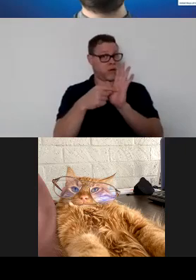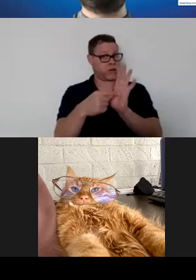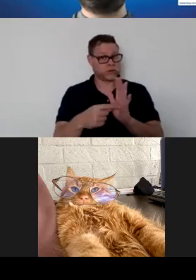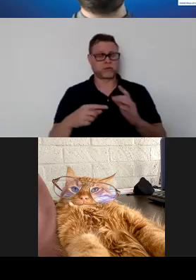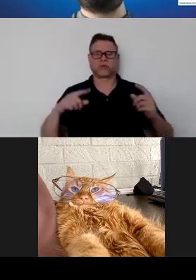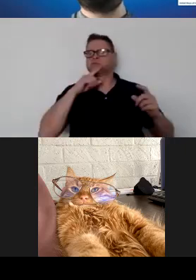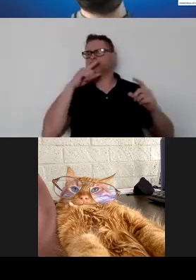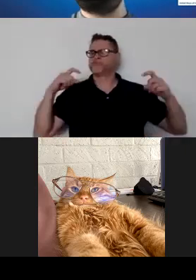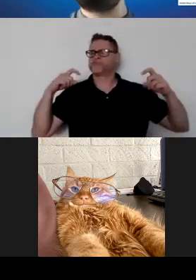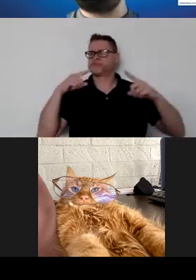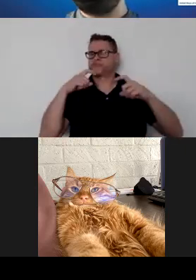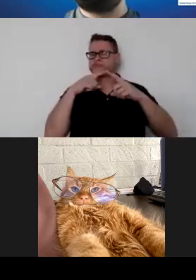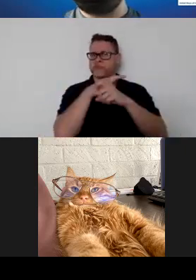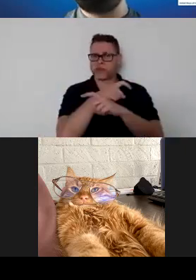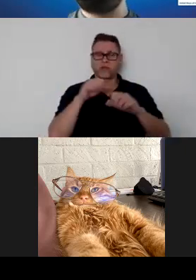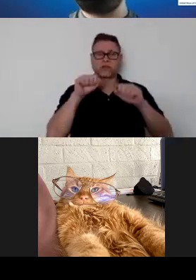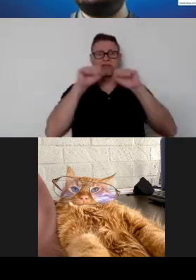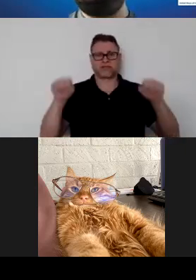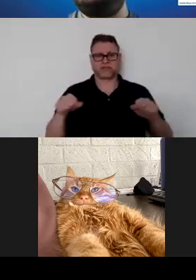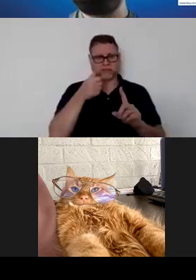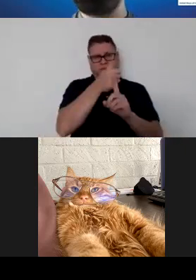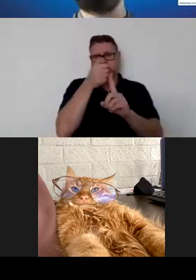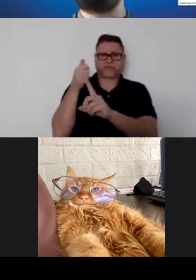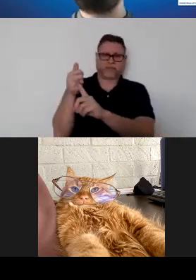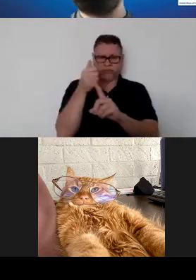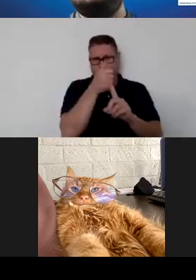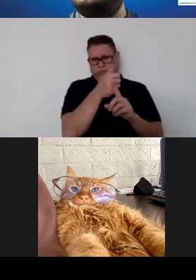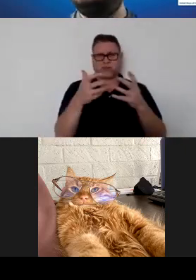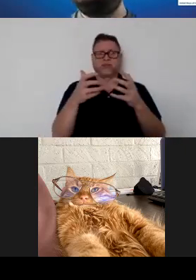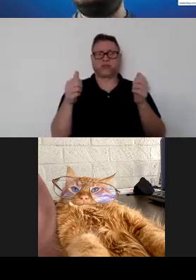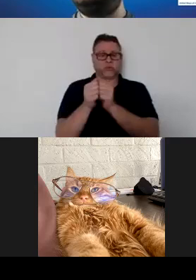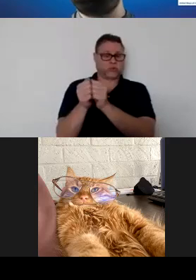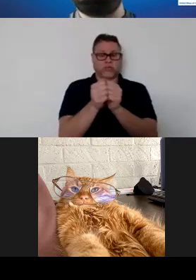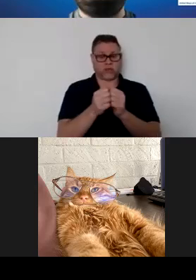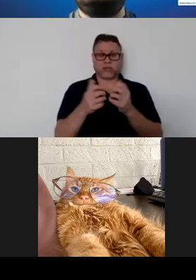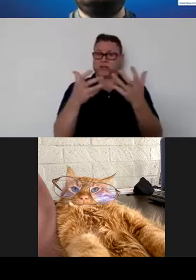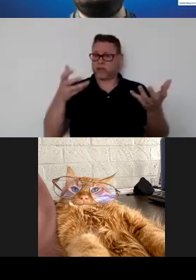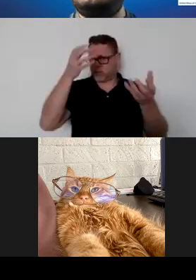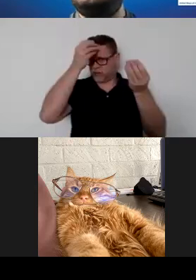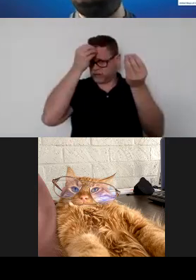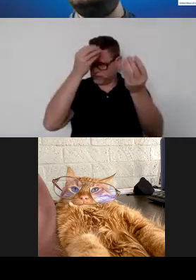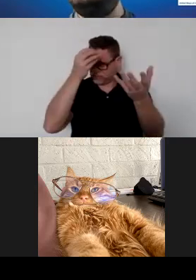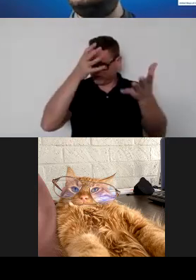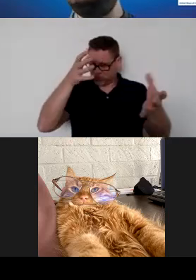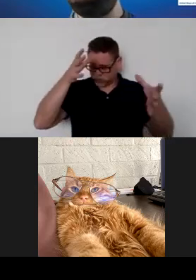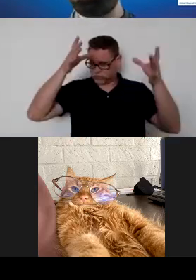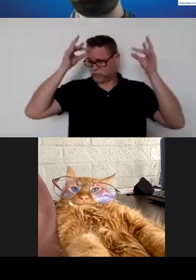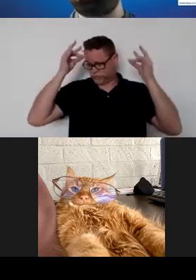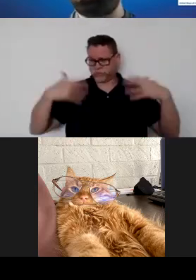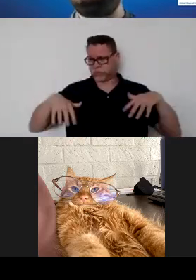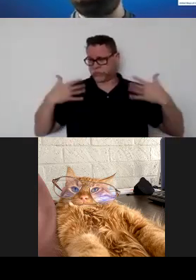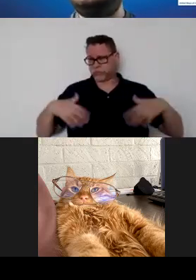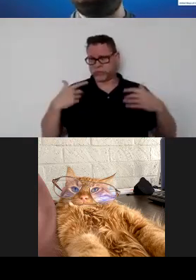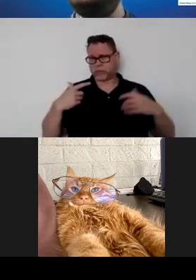complex systems on their own. So together, there's a lot to take in and to digest. So I am going to make